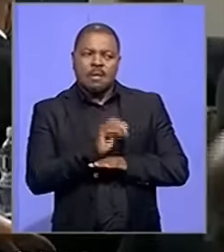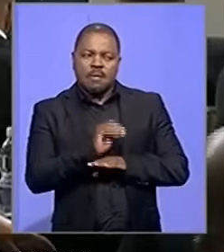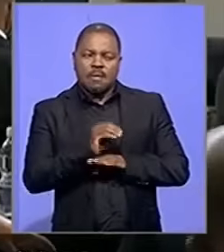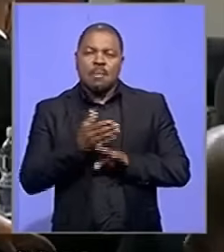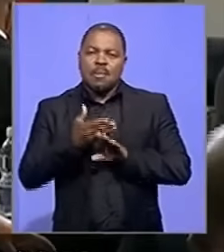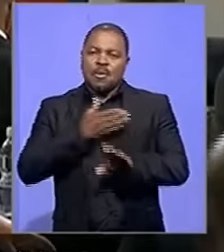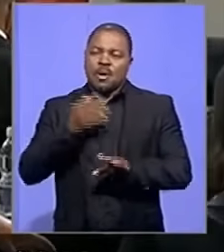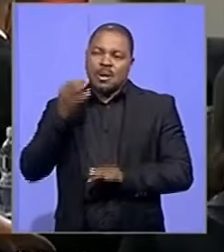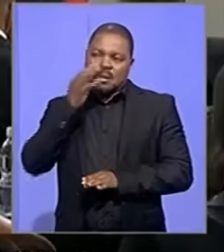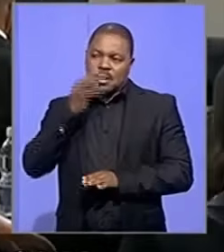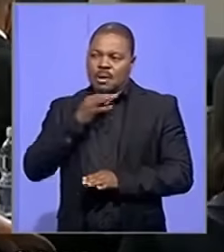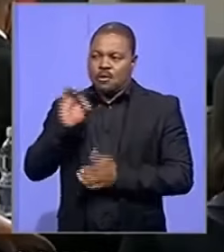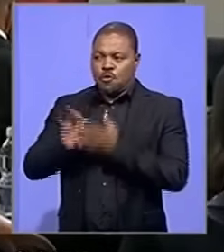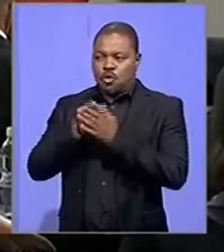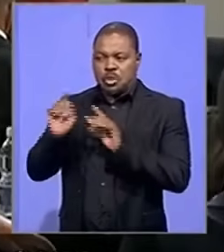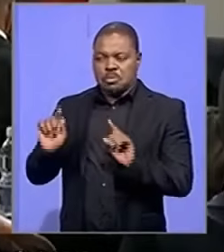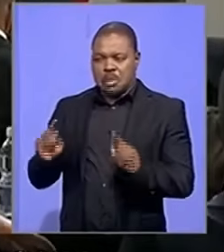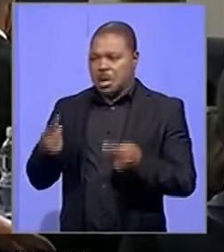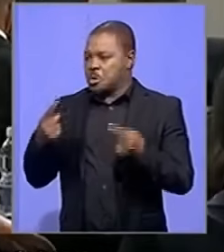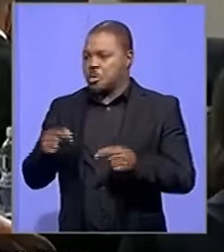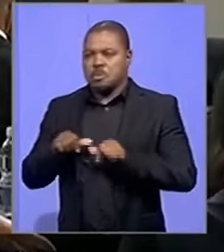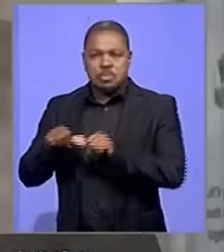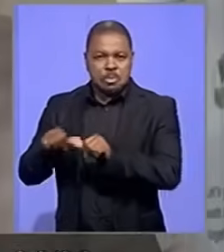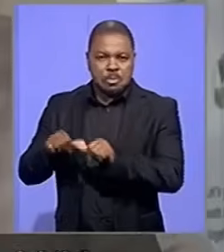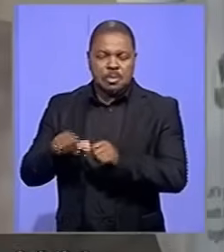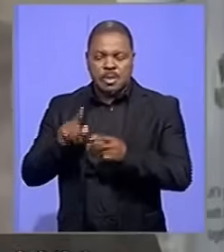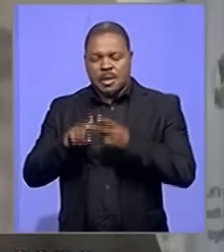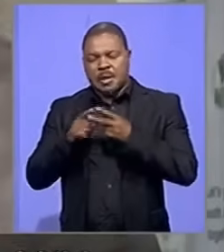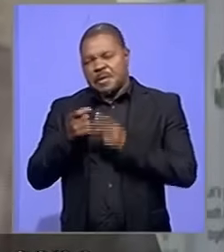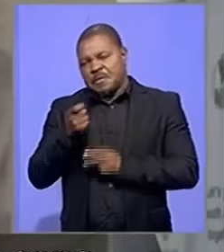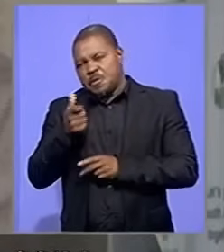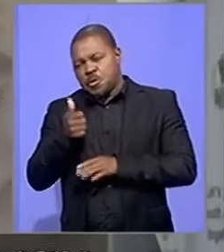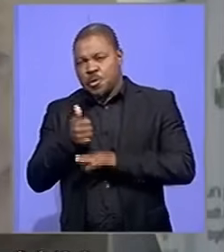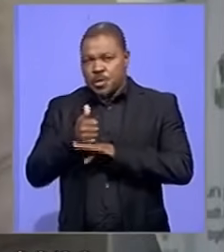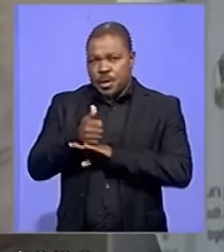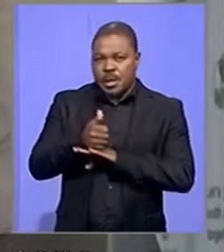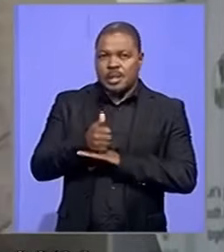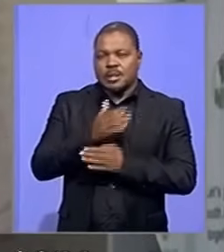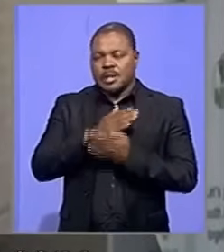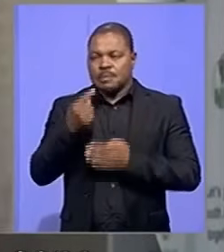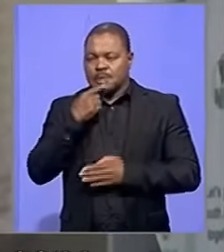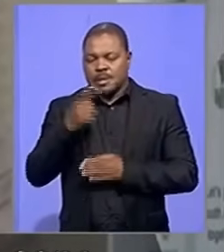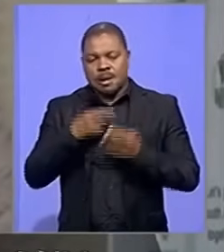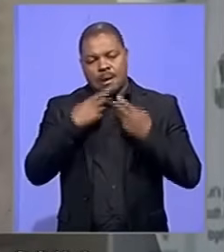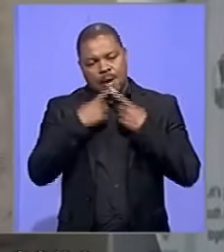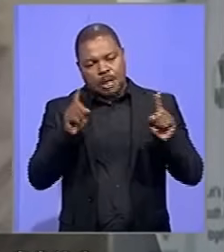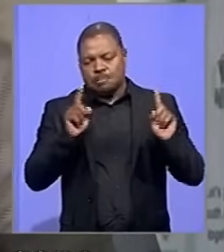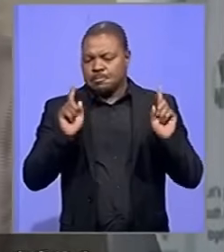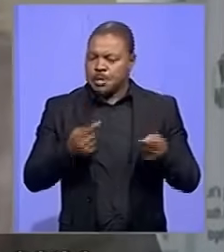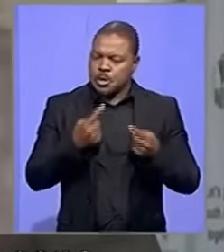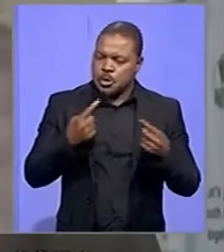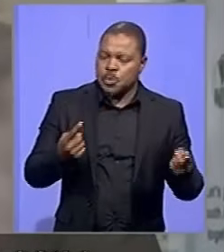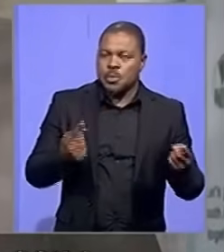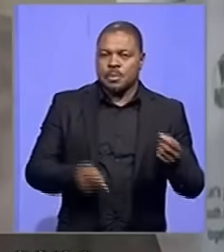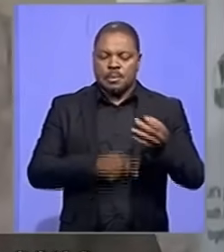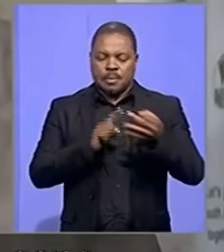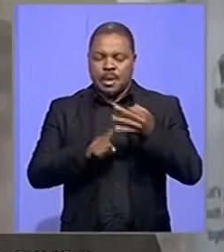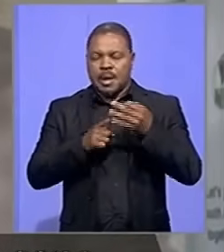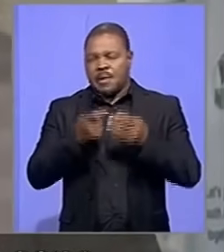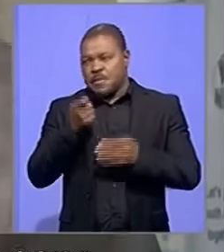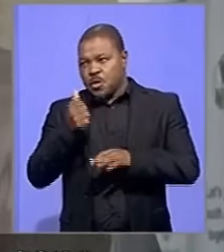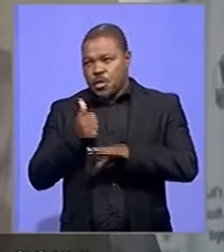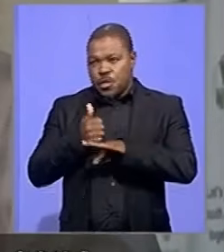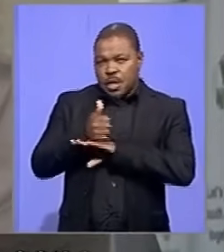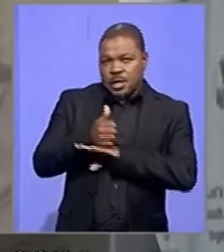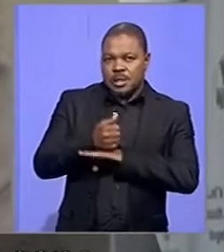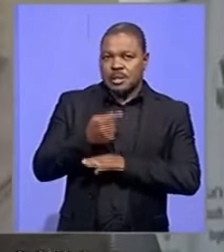taking place. There were some few threats where the announcement would not be made. There were some few threats